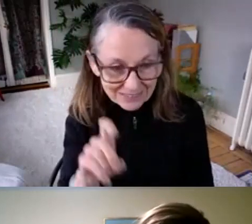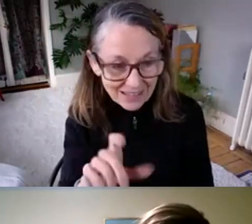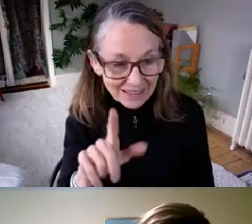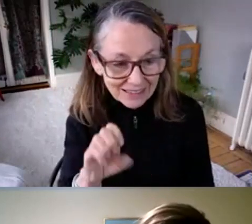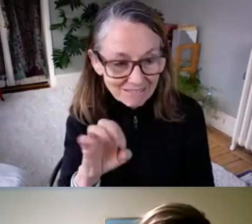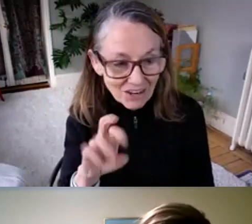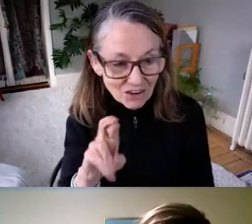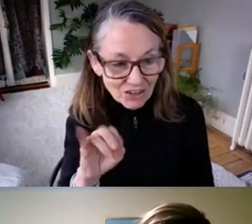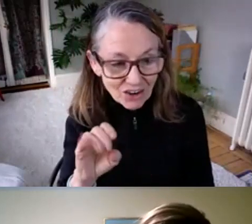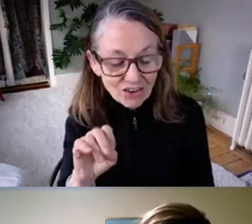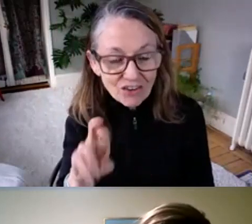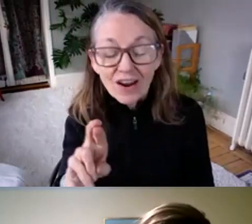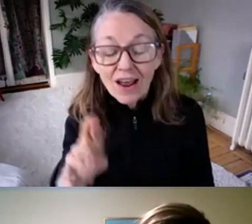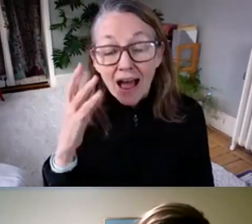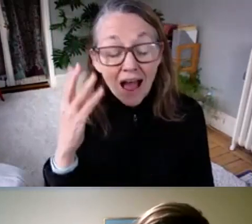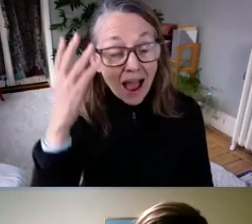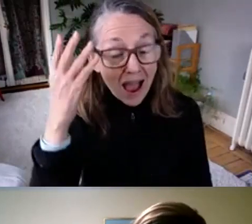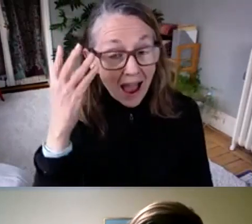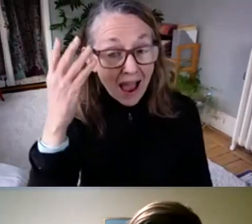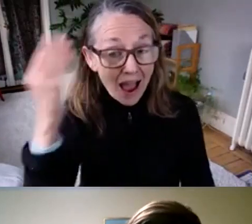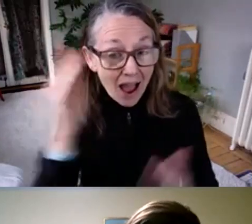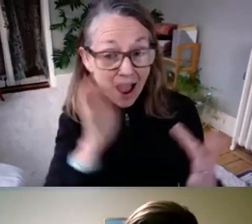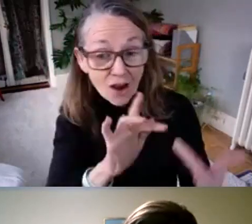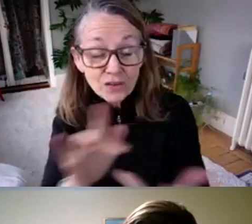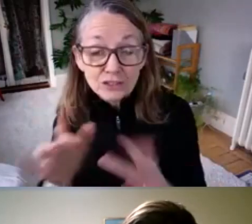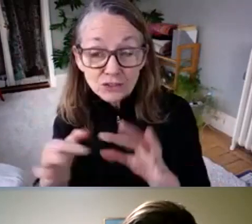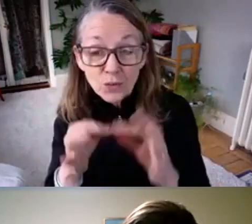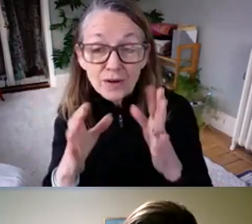outreach coordinator on the HSTP project. Happy to be here.